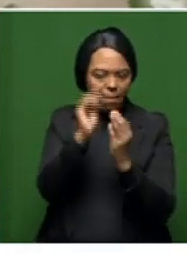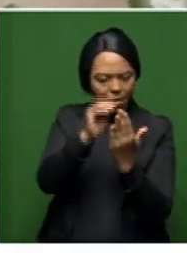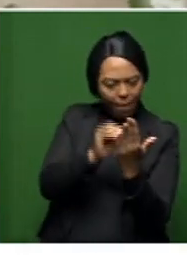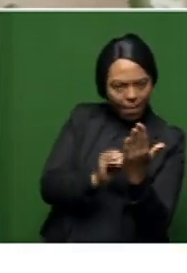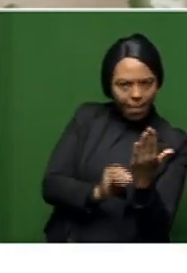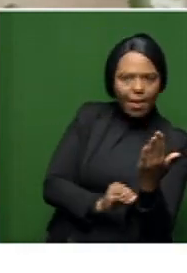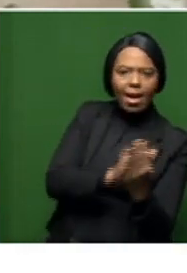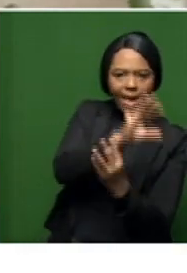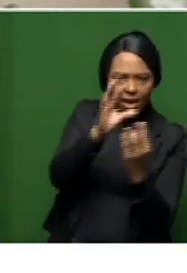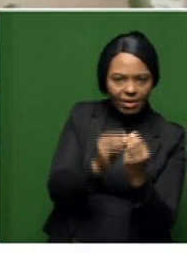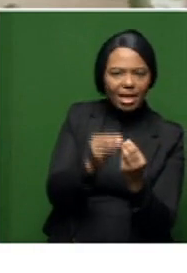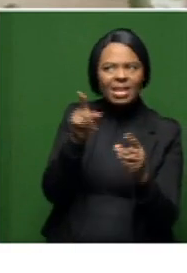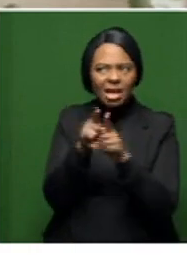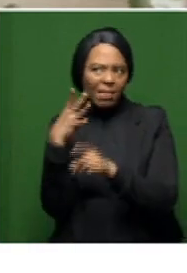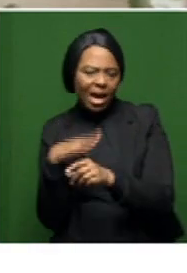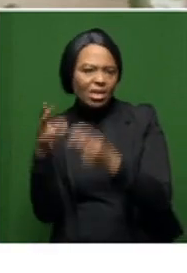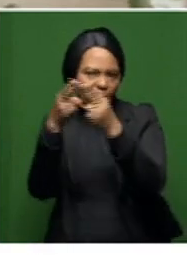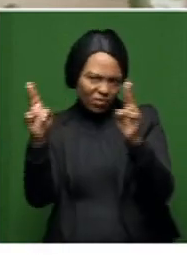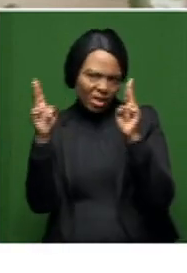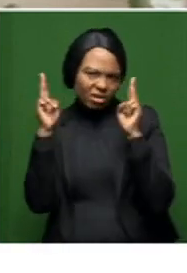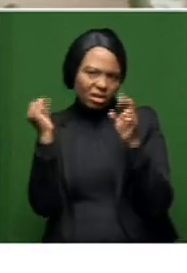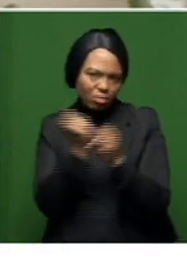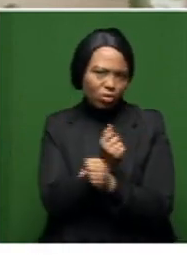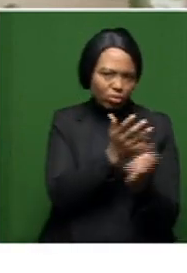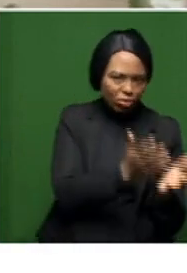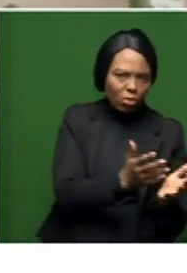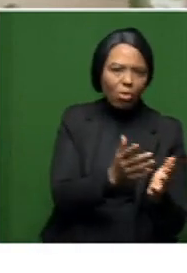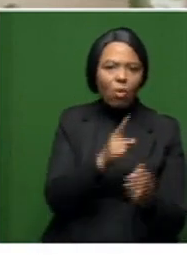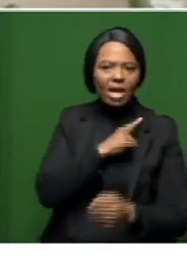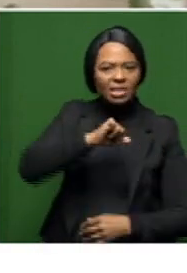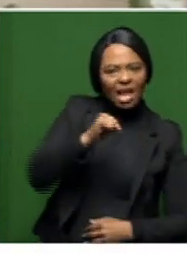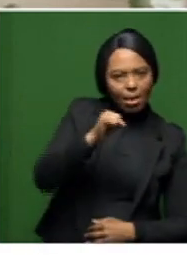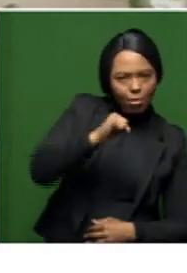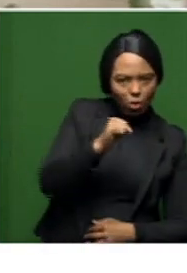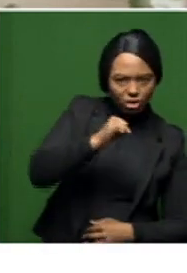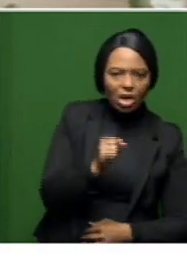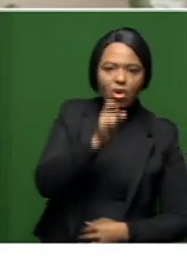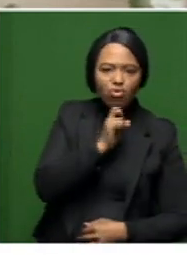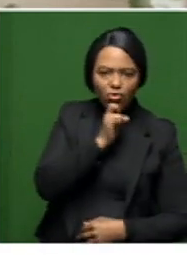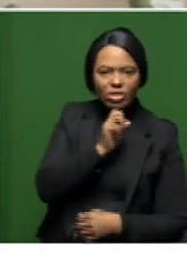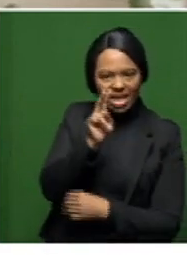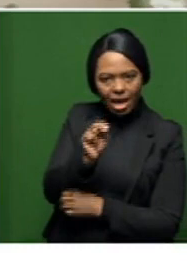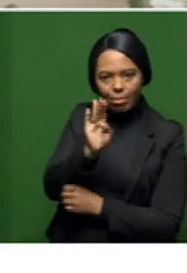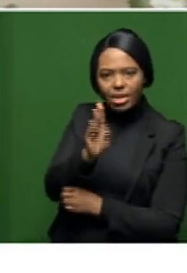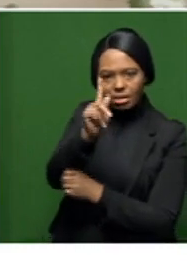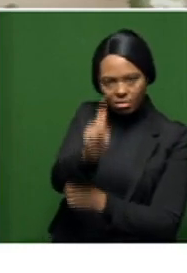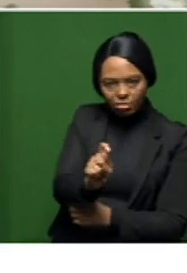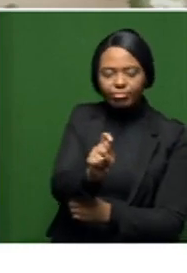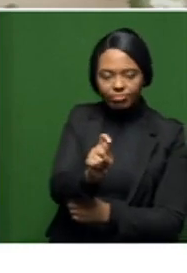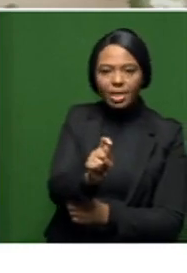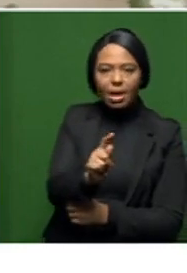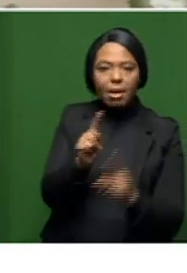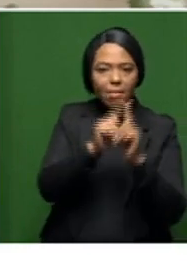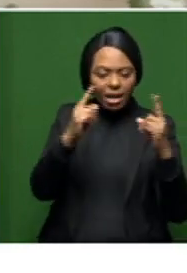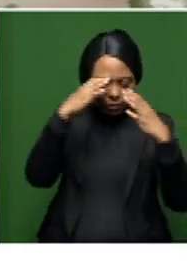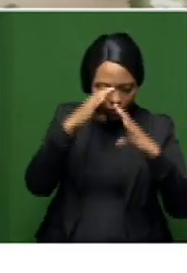And there are other universities out there, like Tux and Stellenbosch, that all use the NBTs, but we just wanted to focus